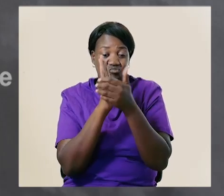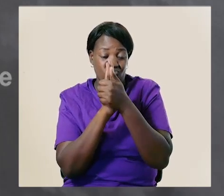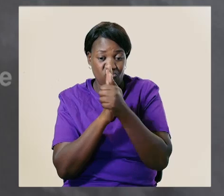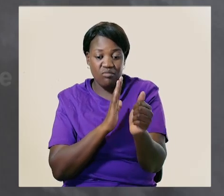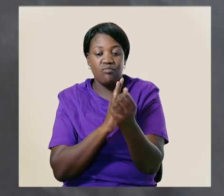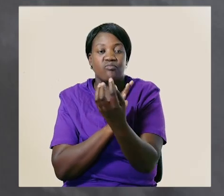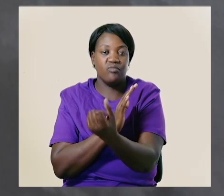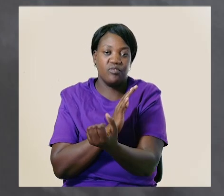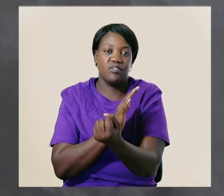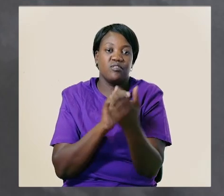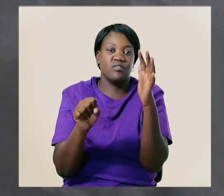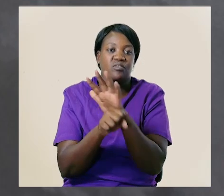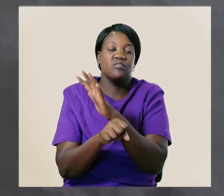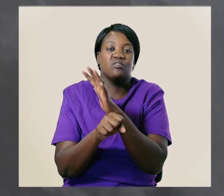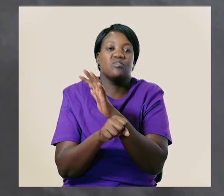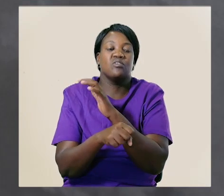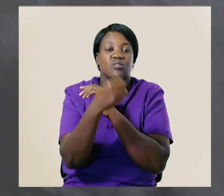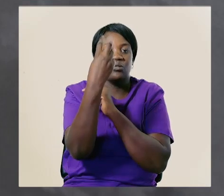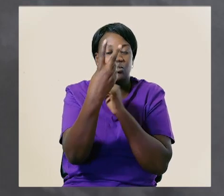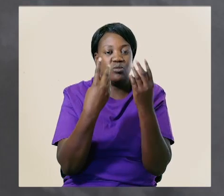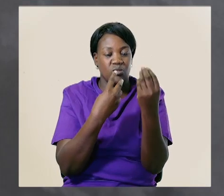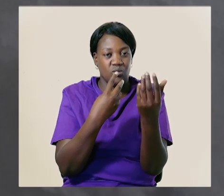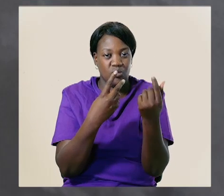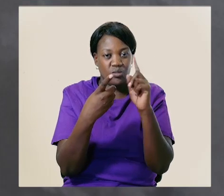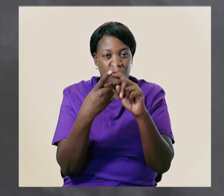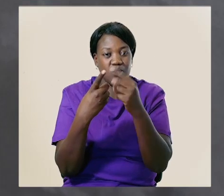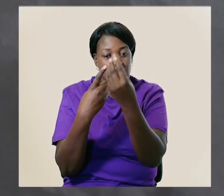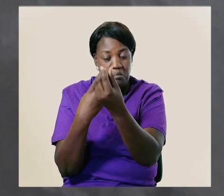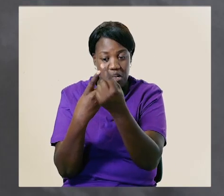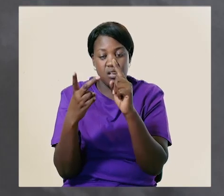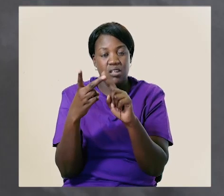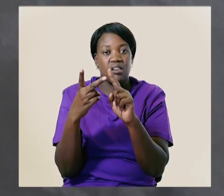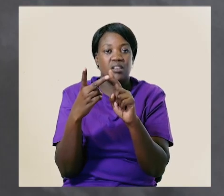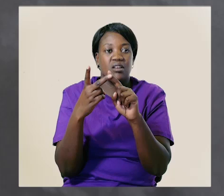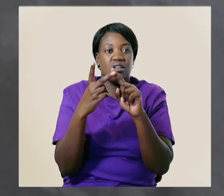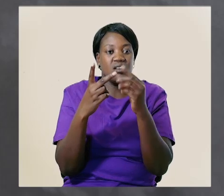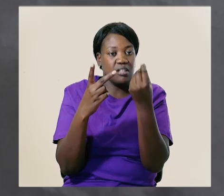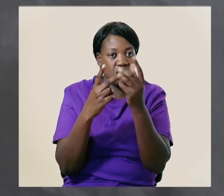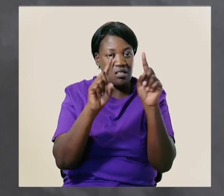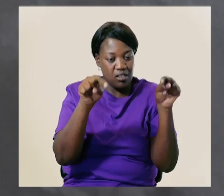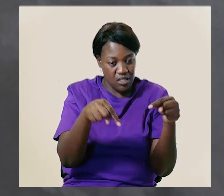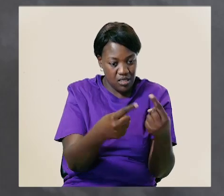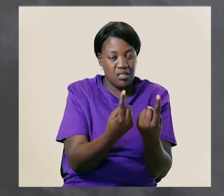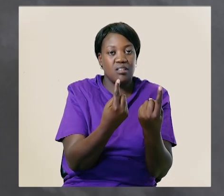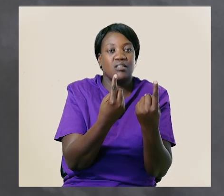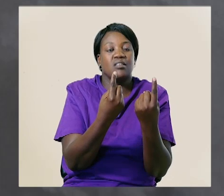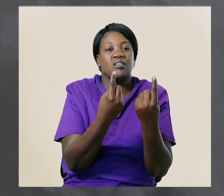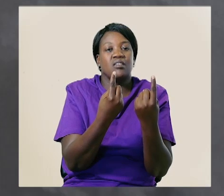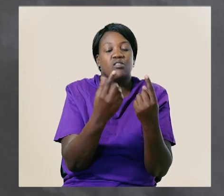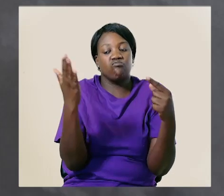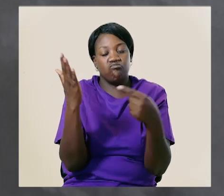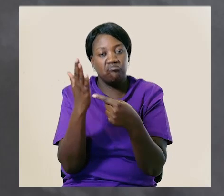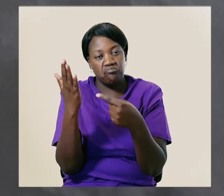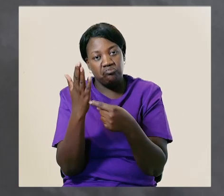to do. Capital comes in two forms: money capital and capital goods, or